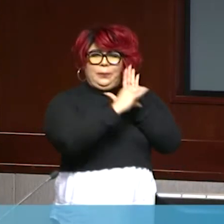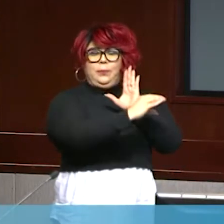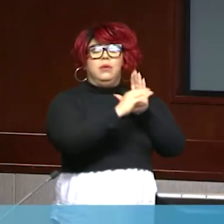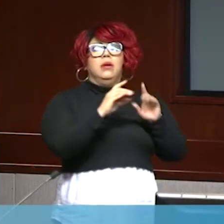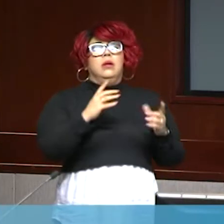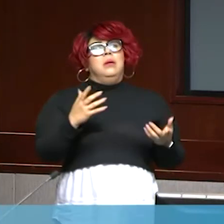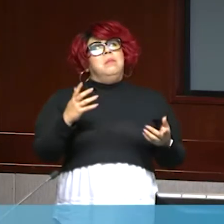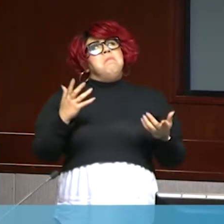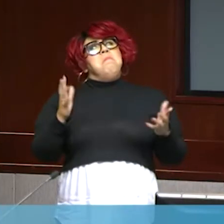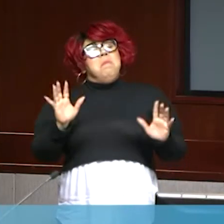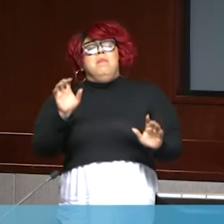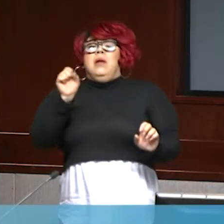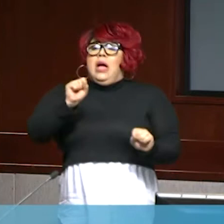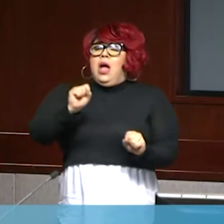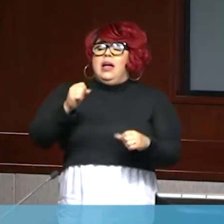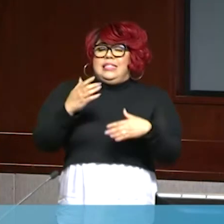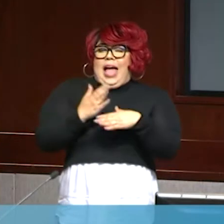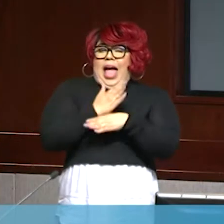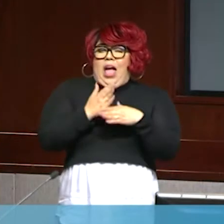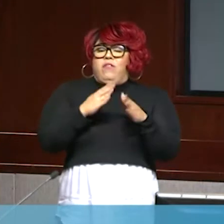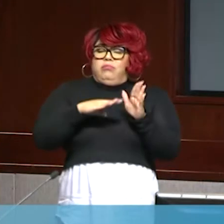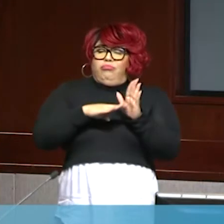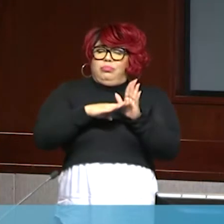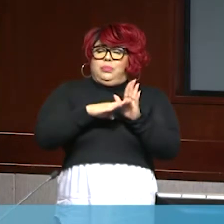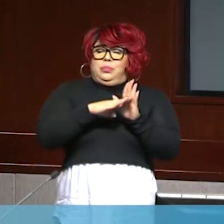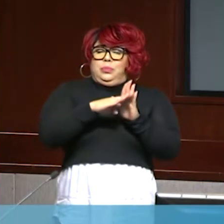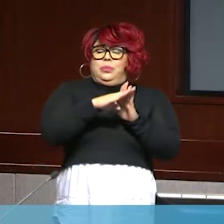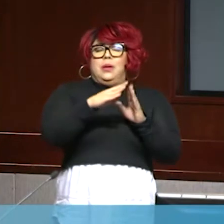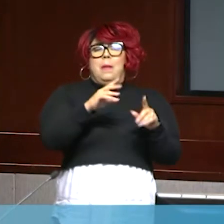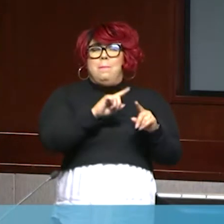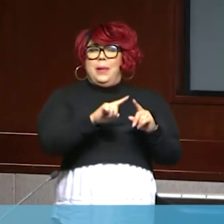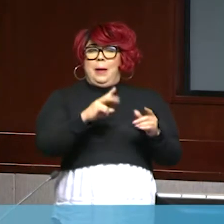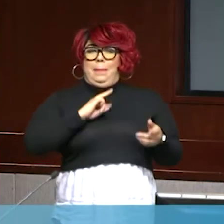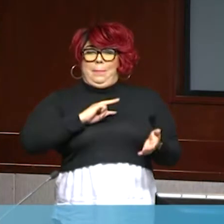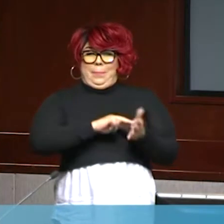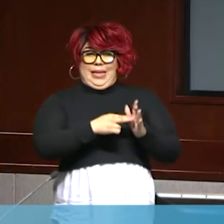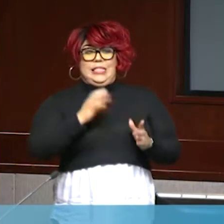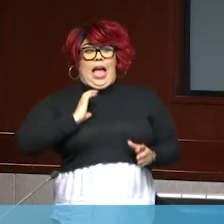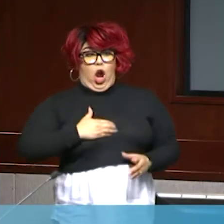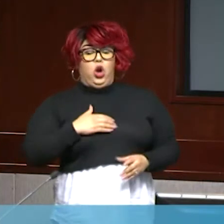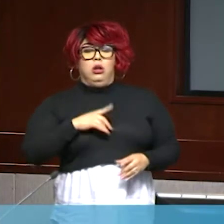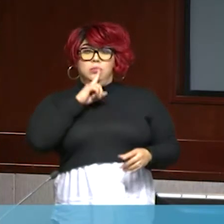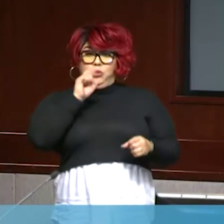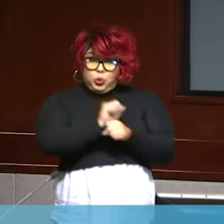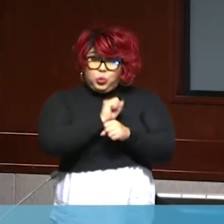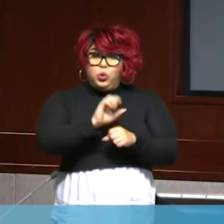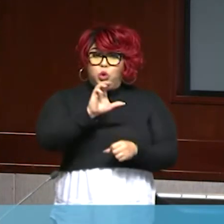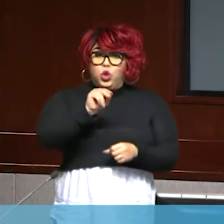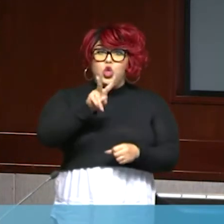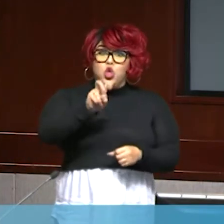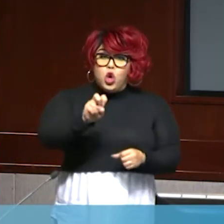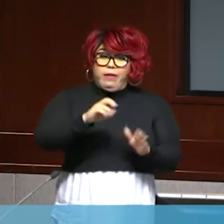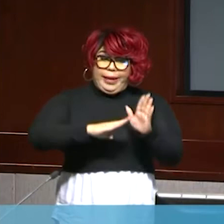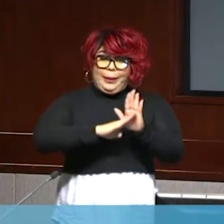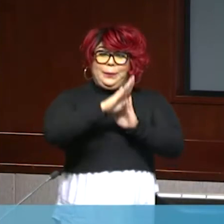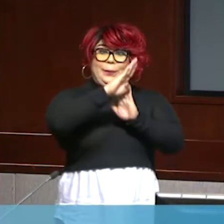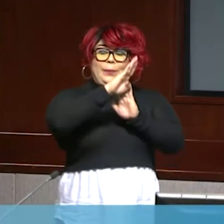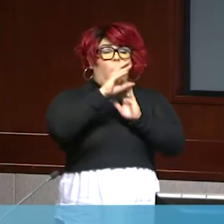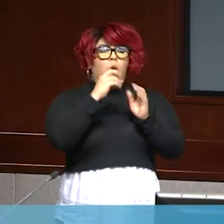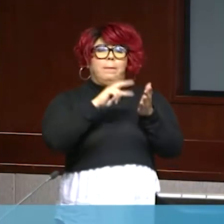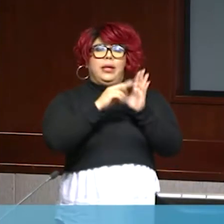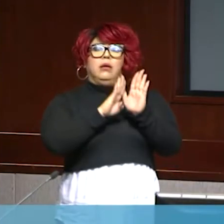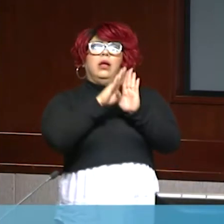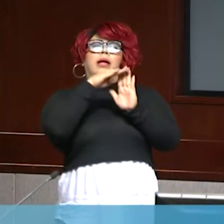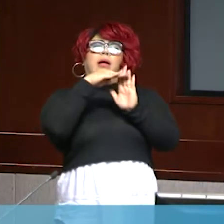going up. Is our curve essentially going up too then, and we're not actually slowing the spread anymore?